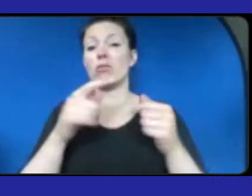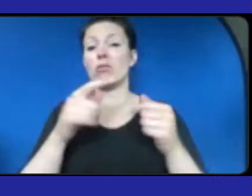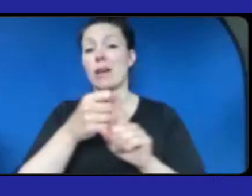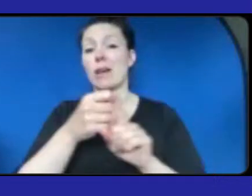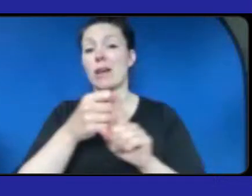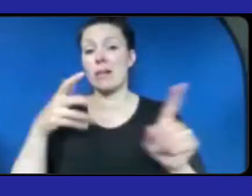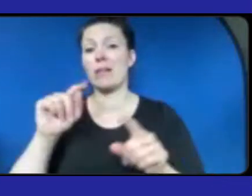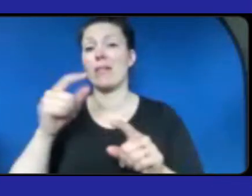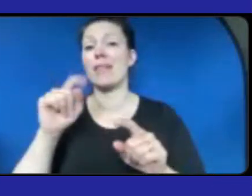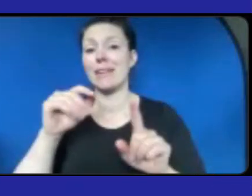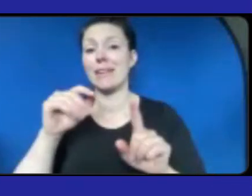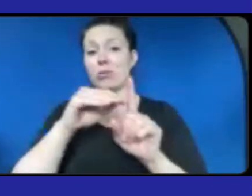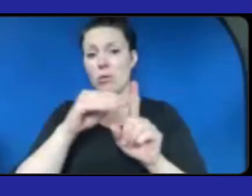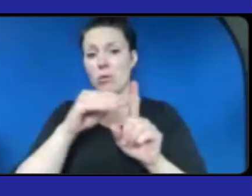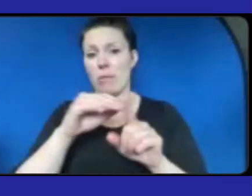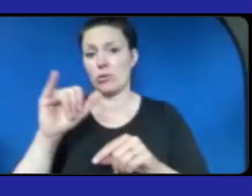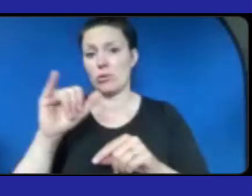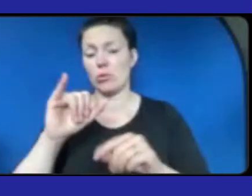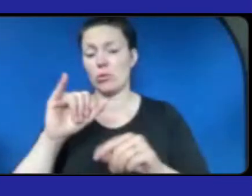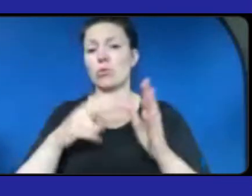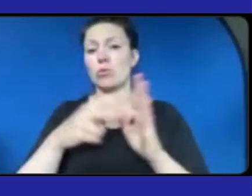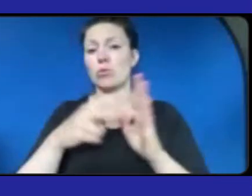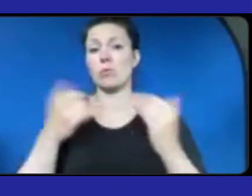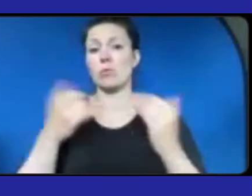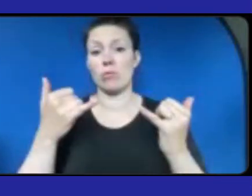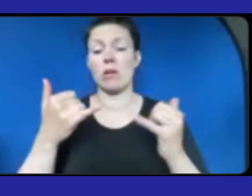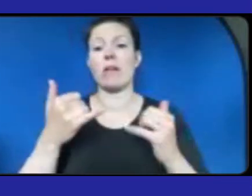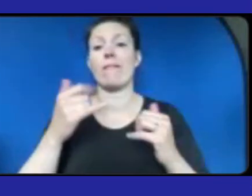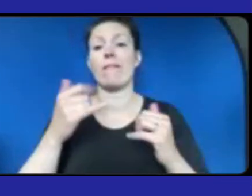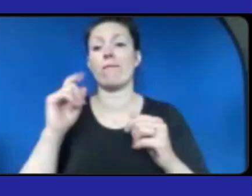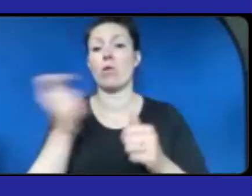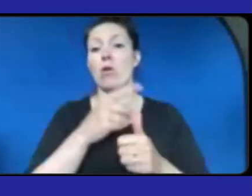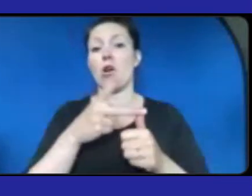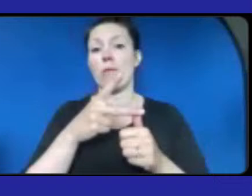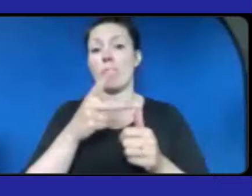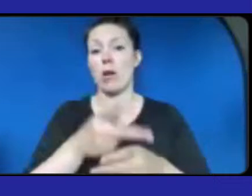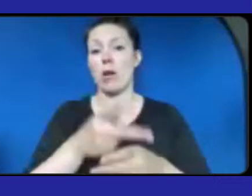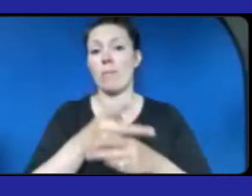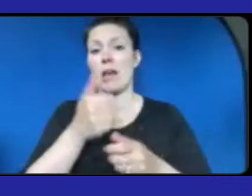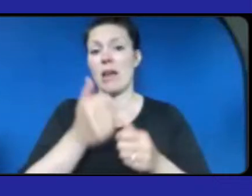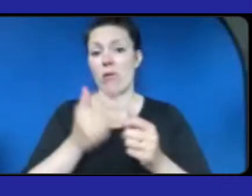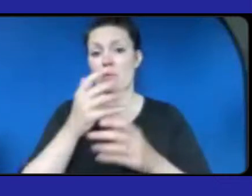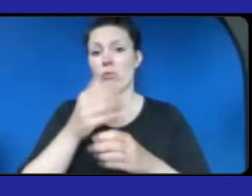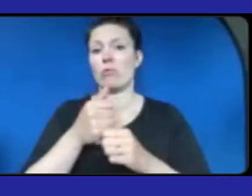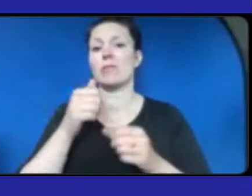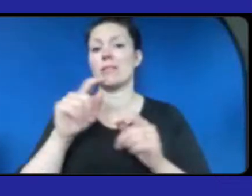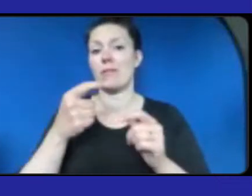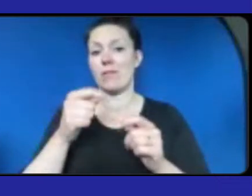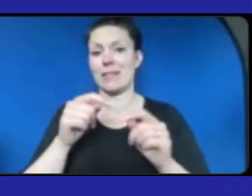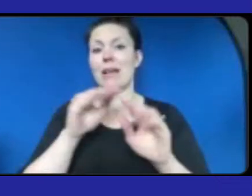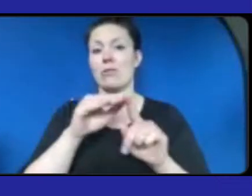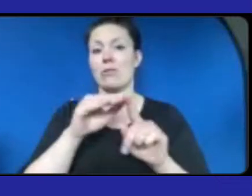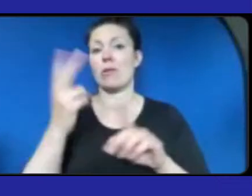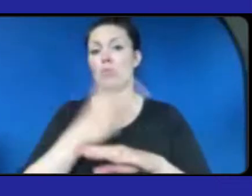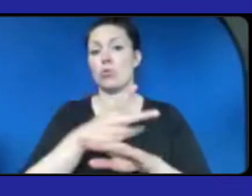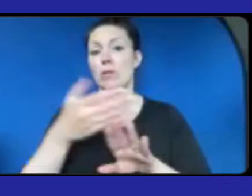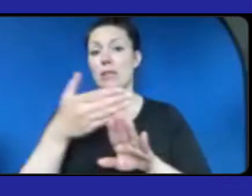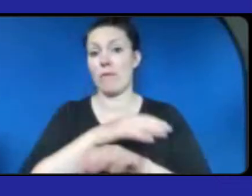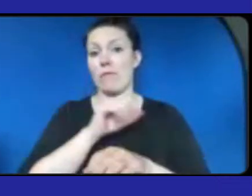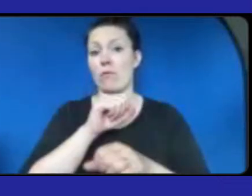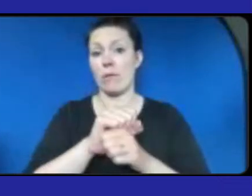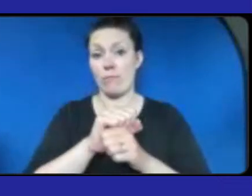reminders. So we are live right now for all primary care that everyone gets a text reminder 2 days before their appointment where they